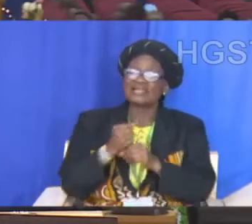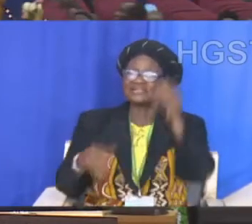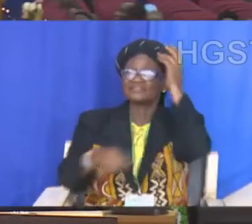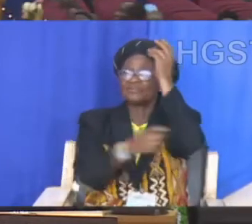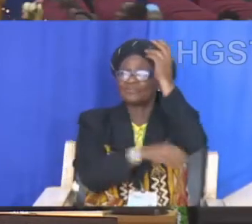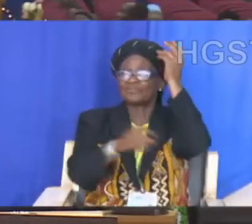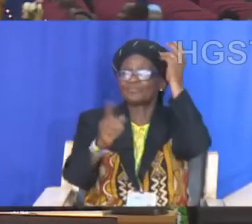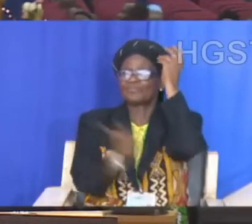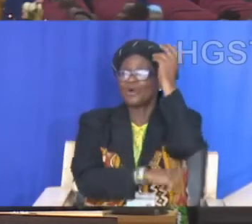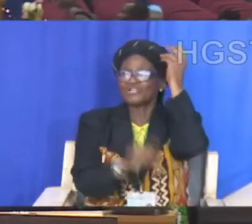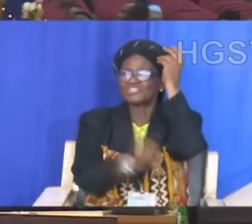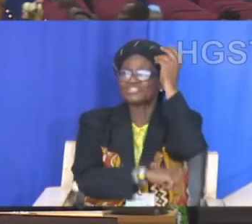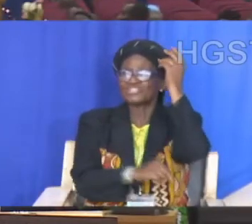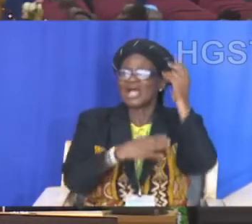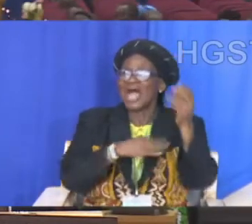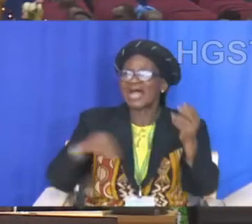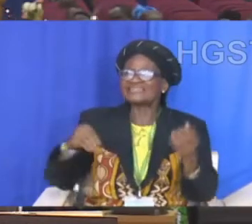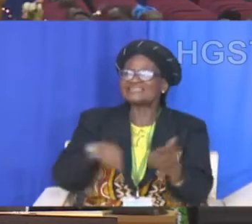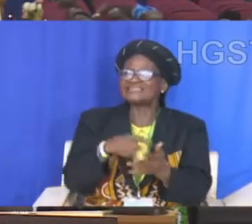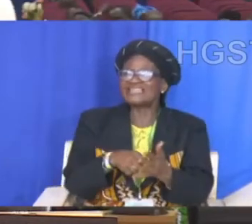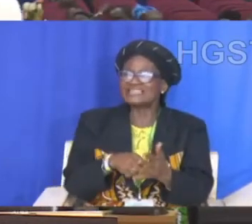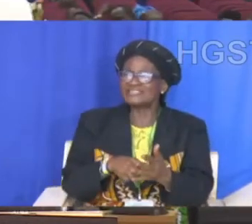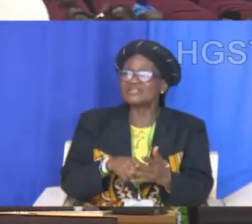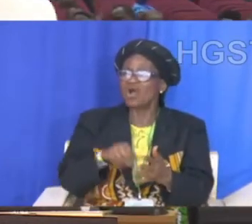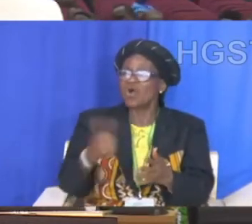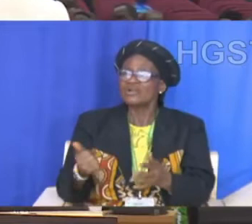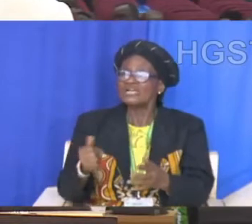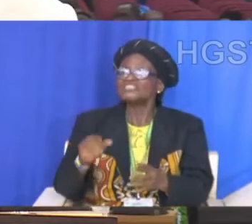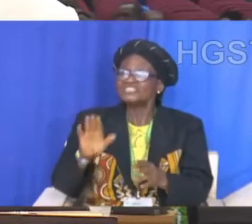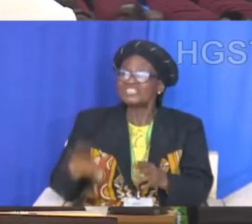it, and they will only say, "Be careful."